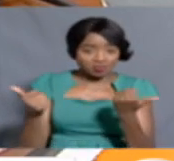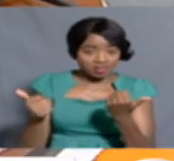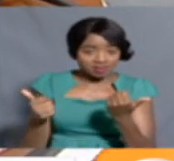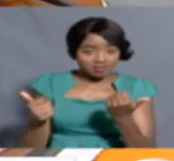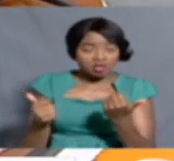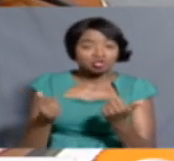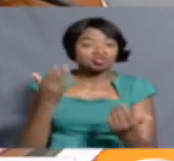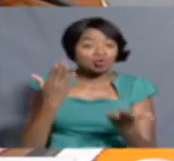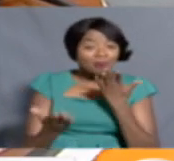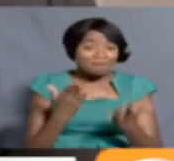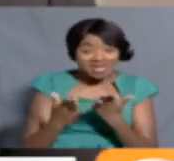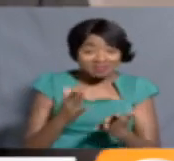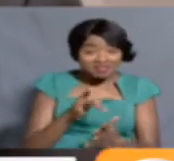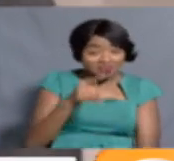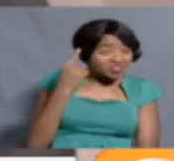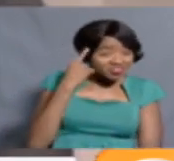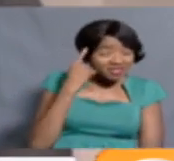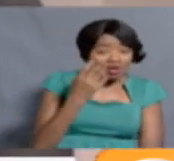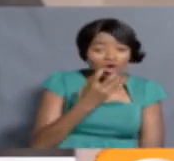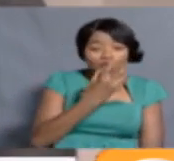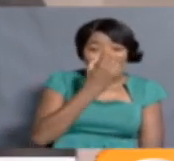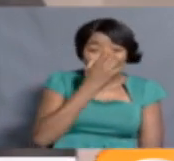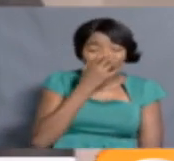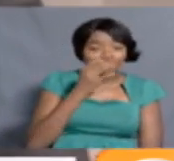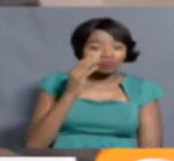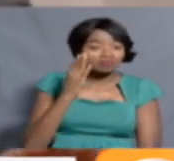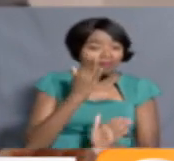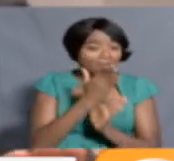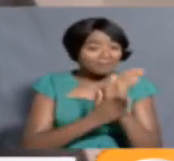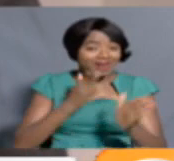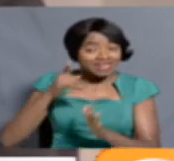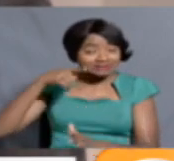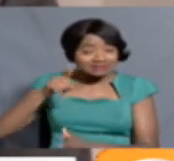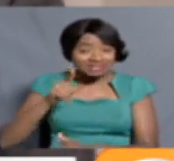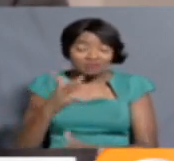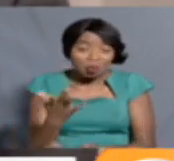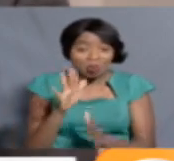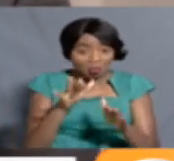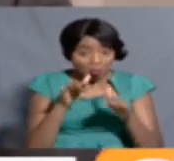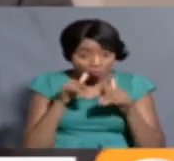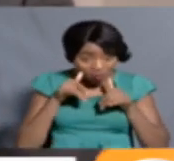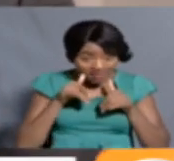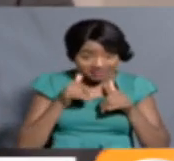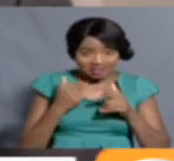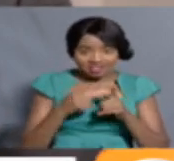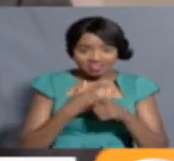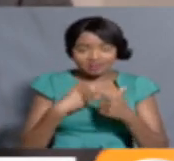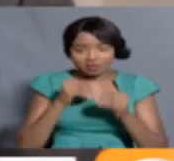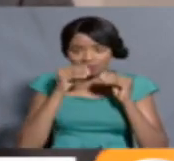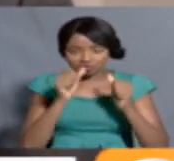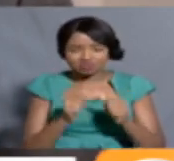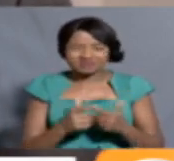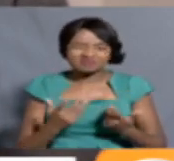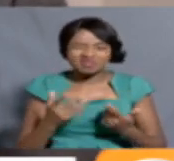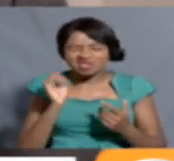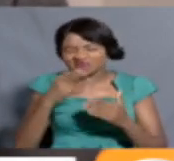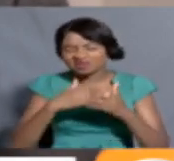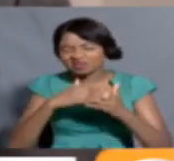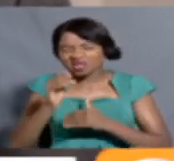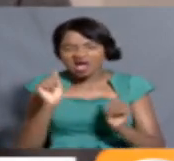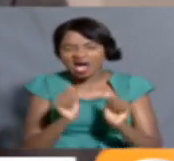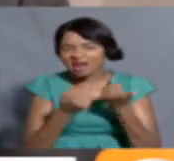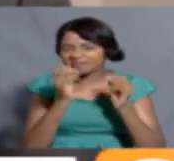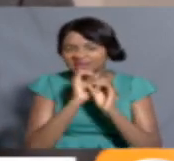DP anajipanga, he doesn't want to sit and be told, wewe, relax, I'll sort you there. What if it doesn't happen? So the argument that he